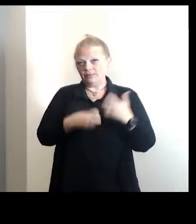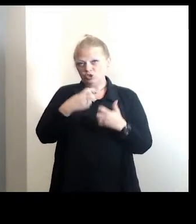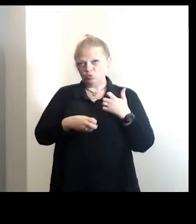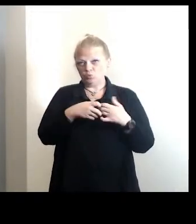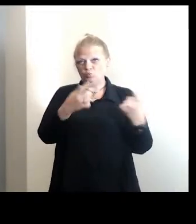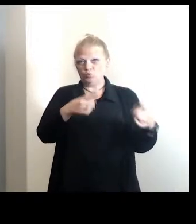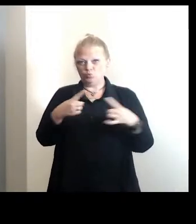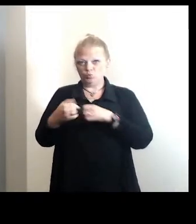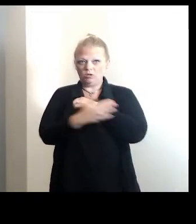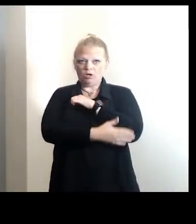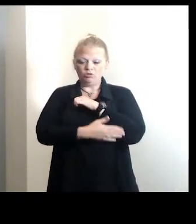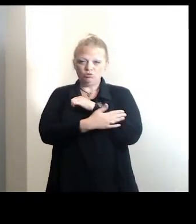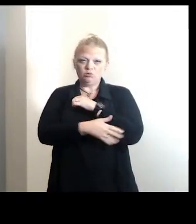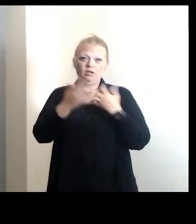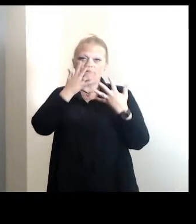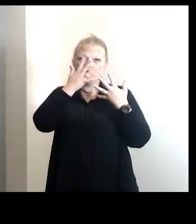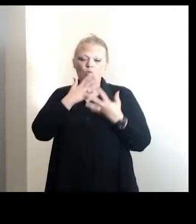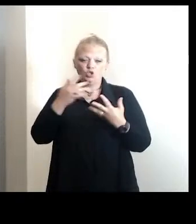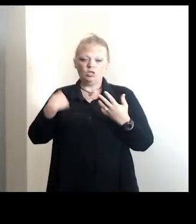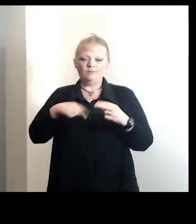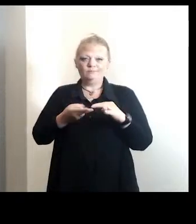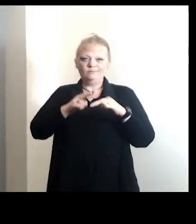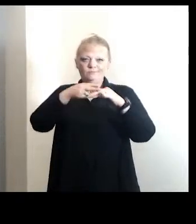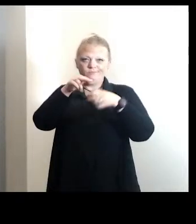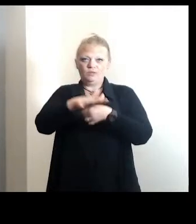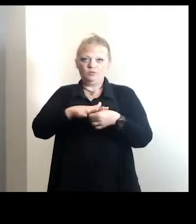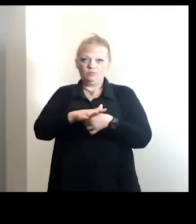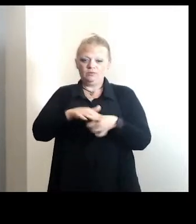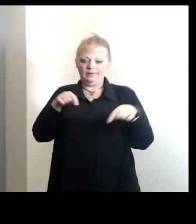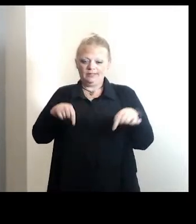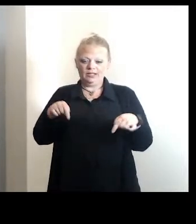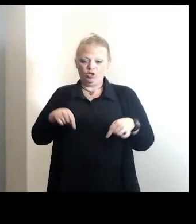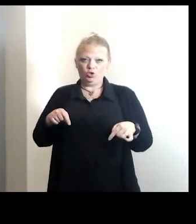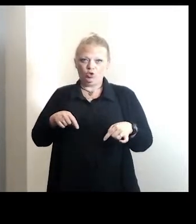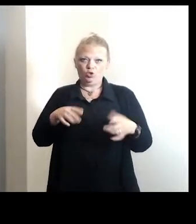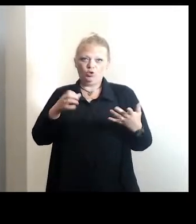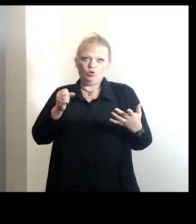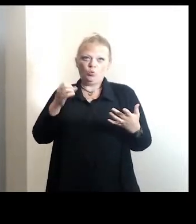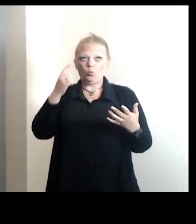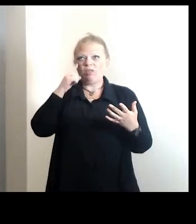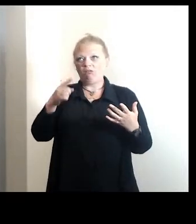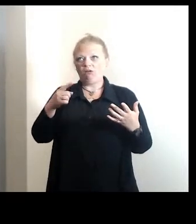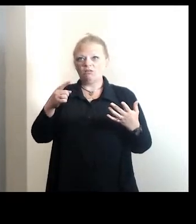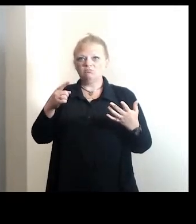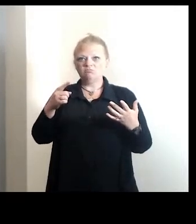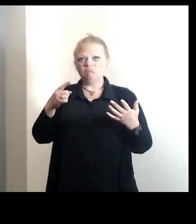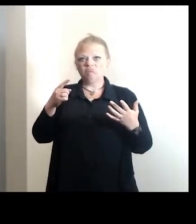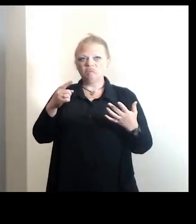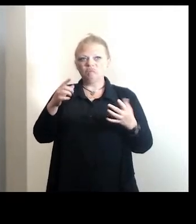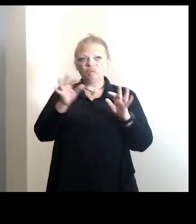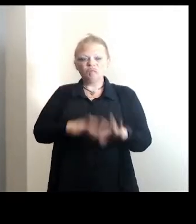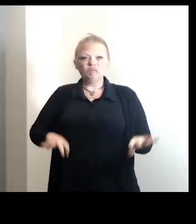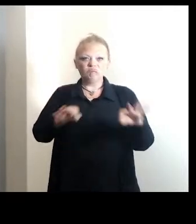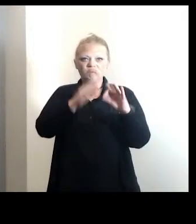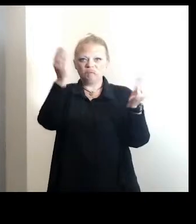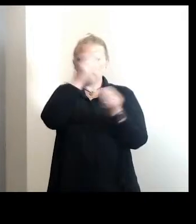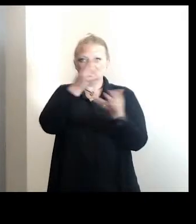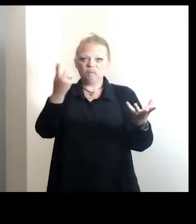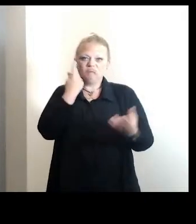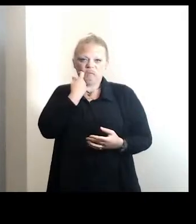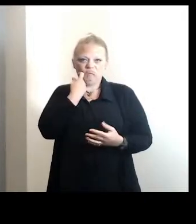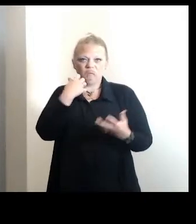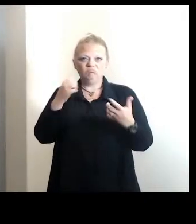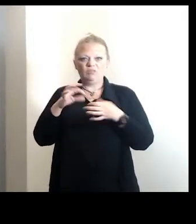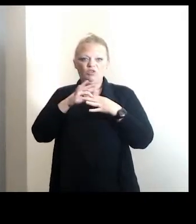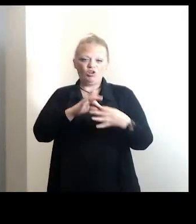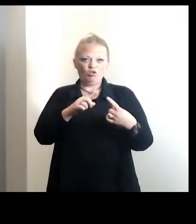and unfortunately we're starting to see some increases in our region as well. So I felt it was important that we present the latest data that we have